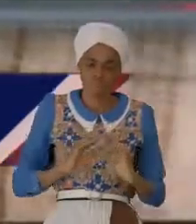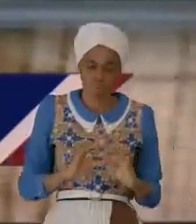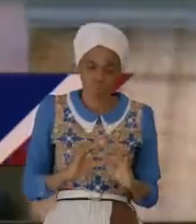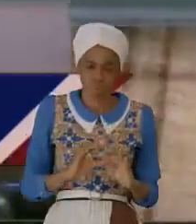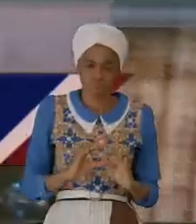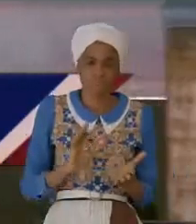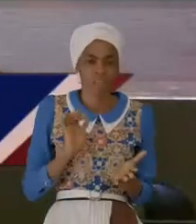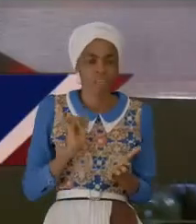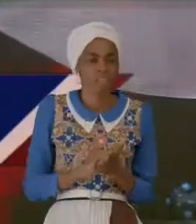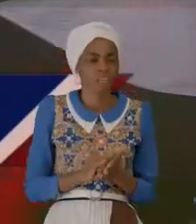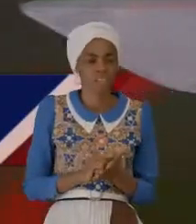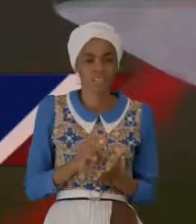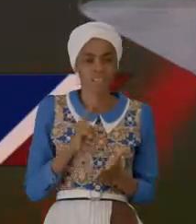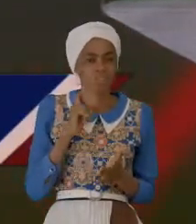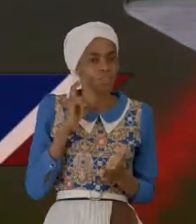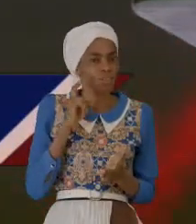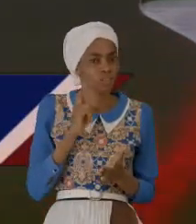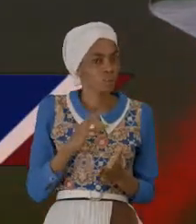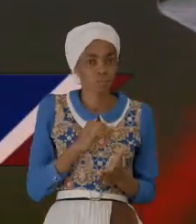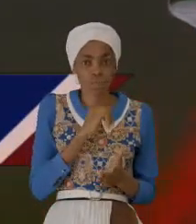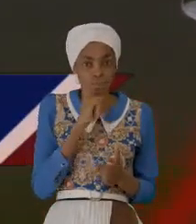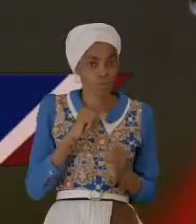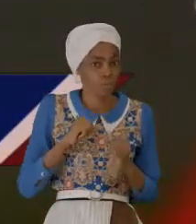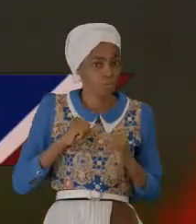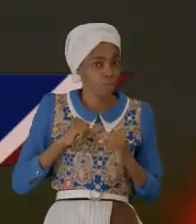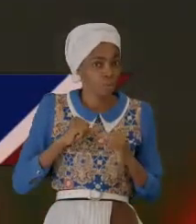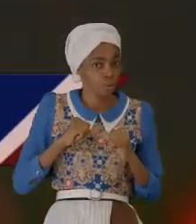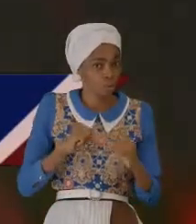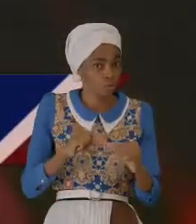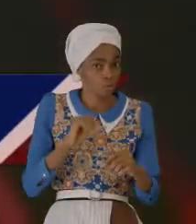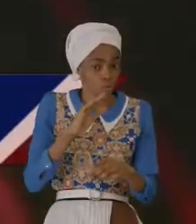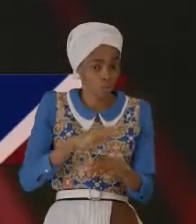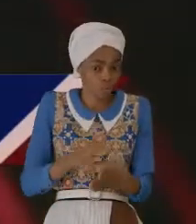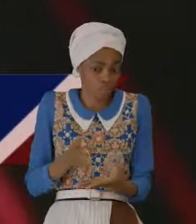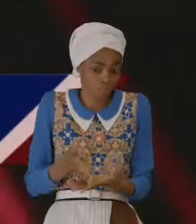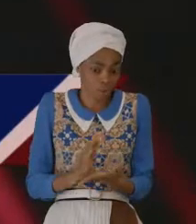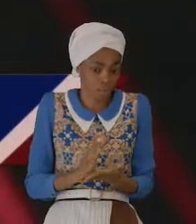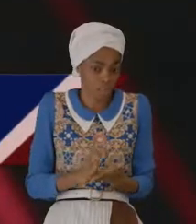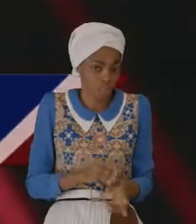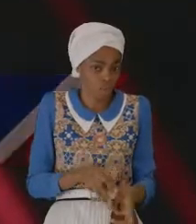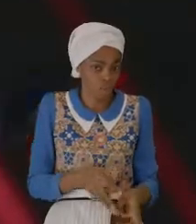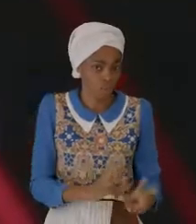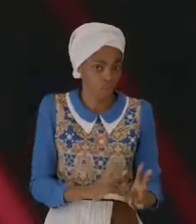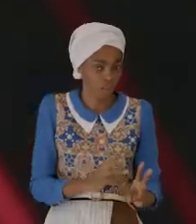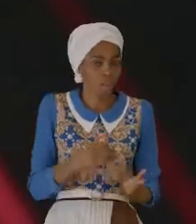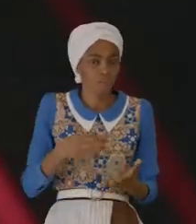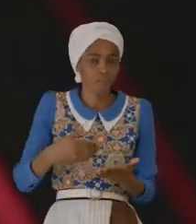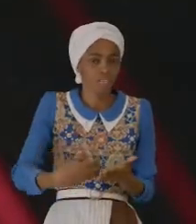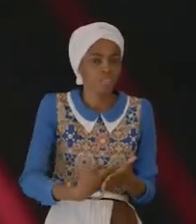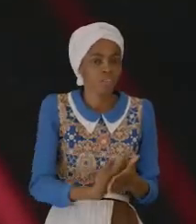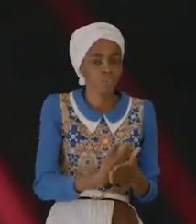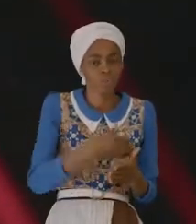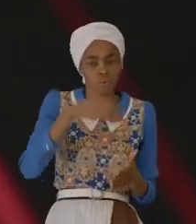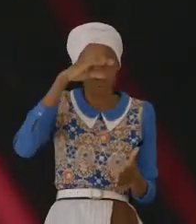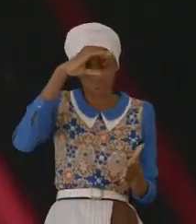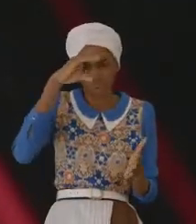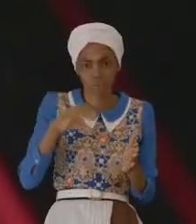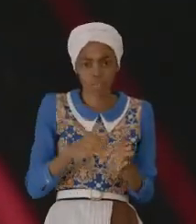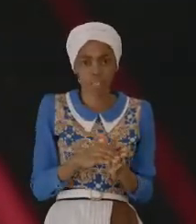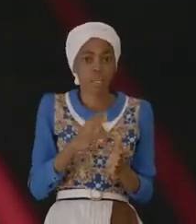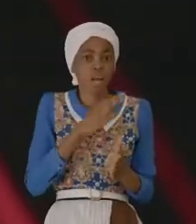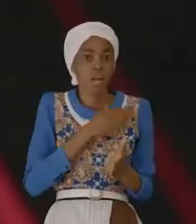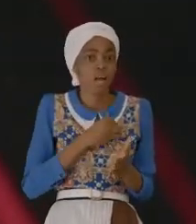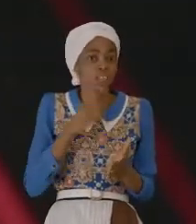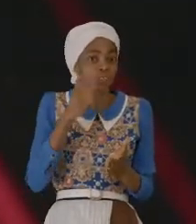that's you will not keep on on the track of the New Covenant and you're